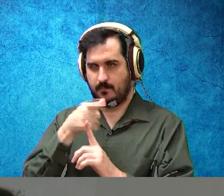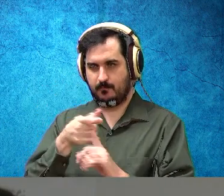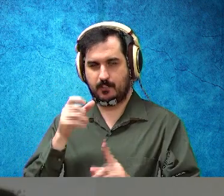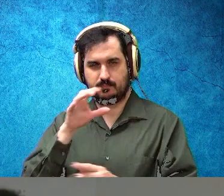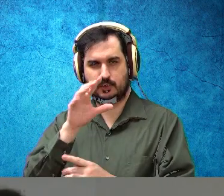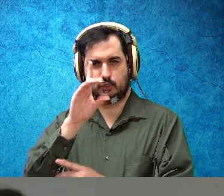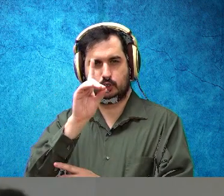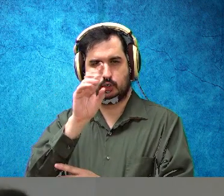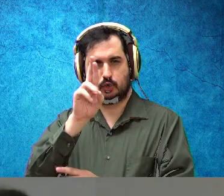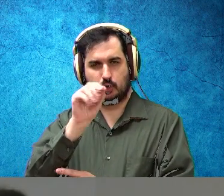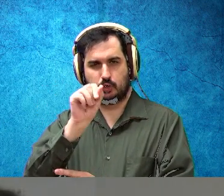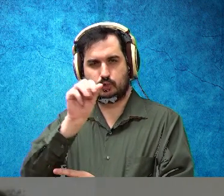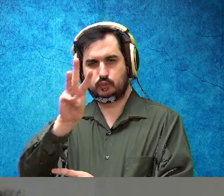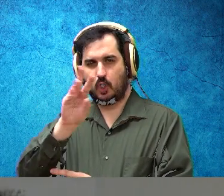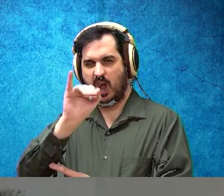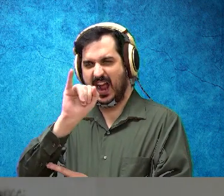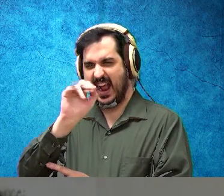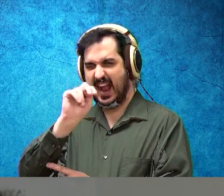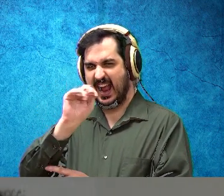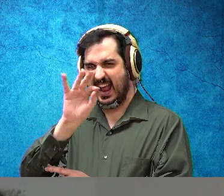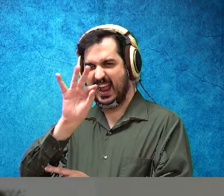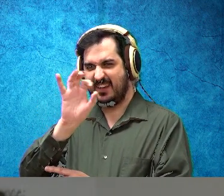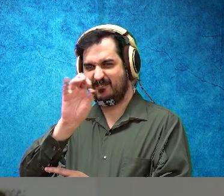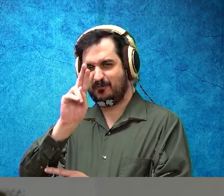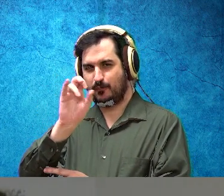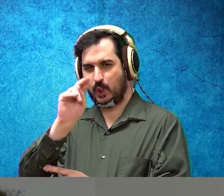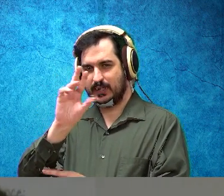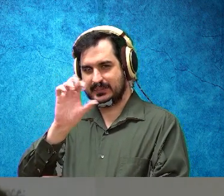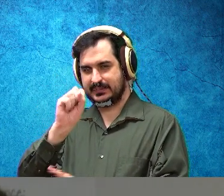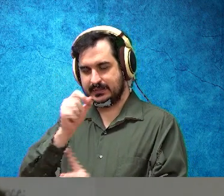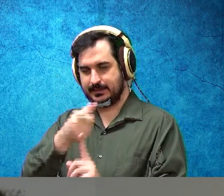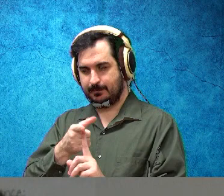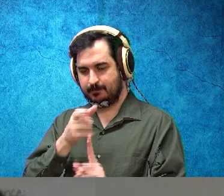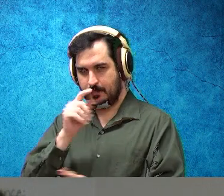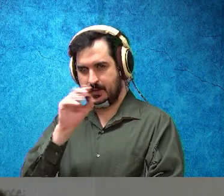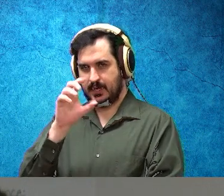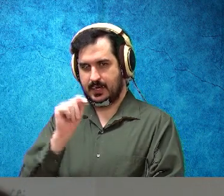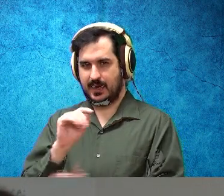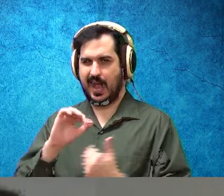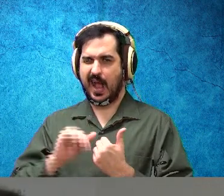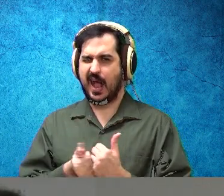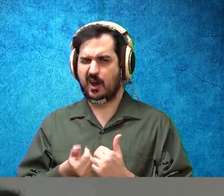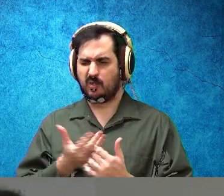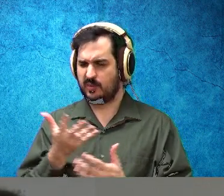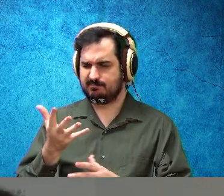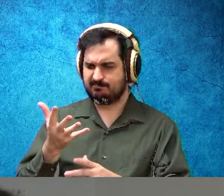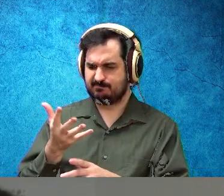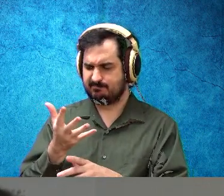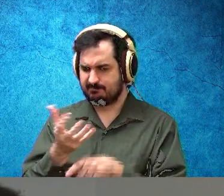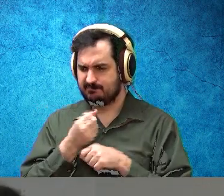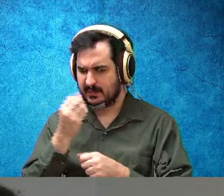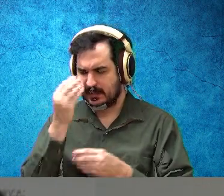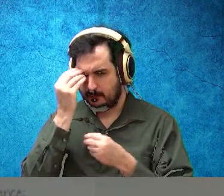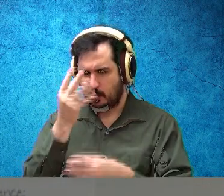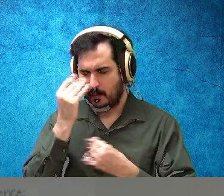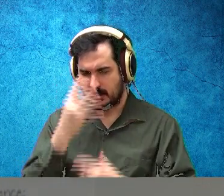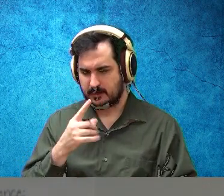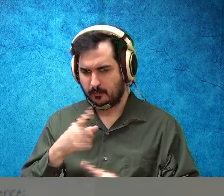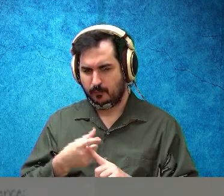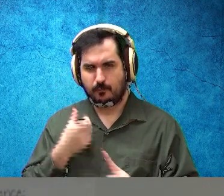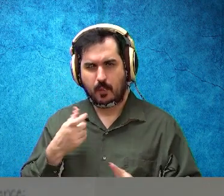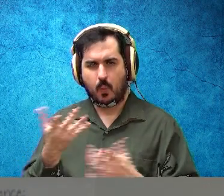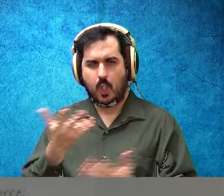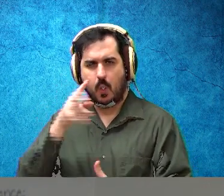readers construct meaning from what they read? How do we gather this information? How do we know? All